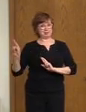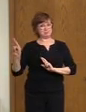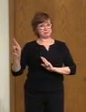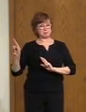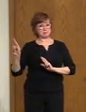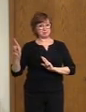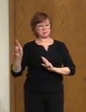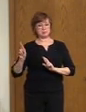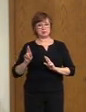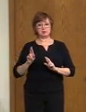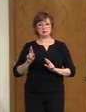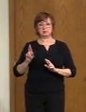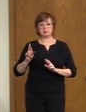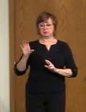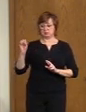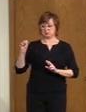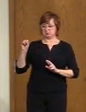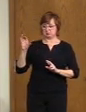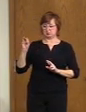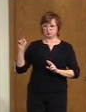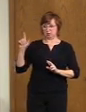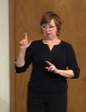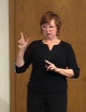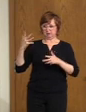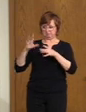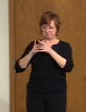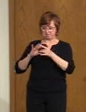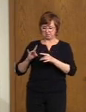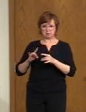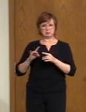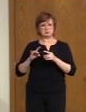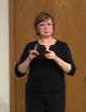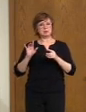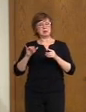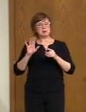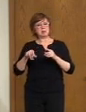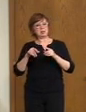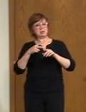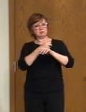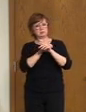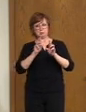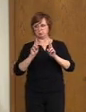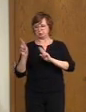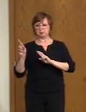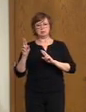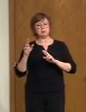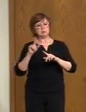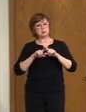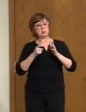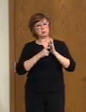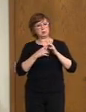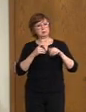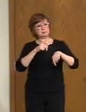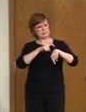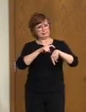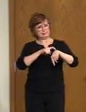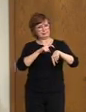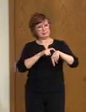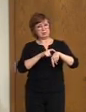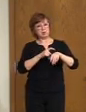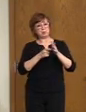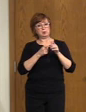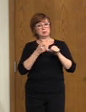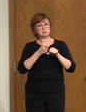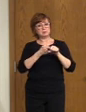you heard, any vaccines as they come, but, it will take some time, and we need to be patient